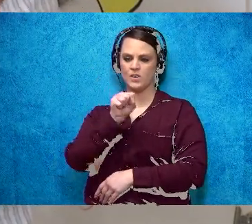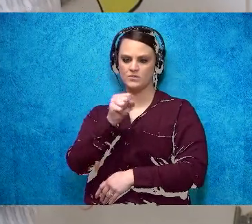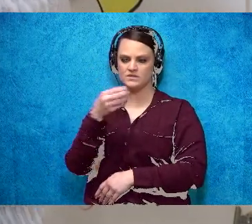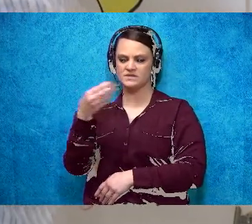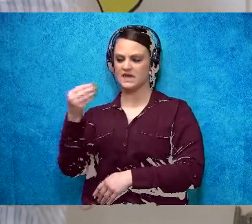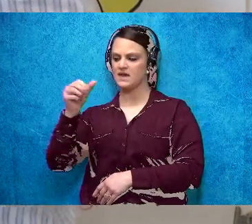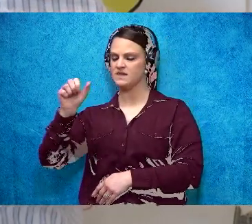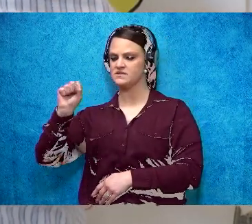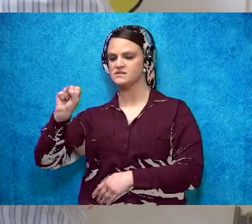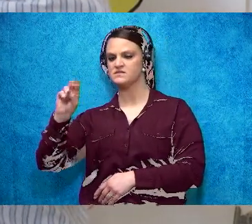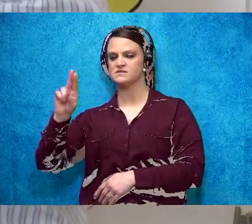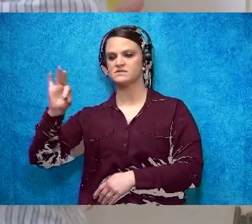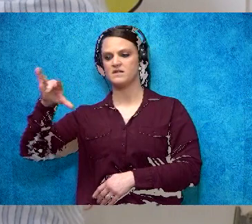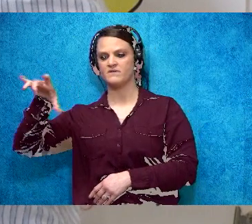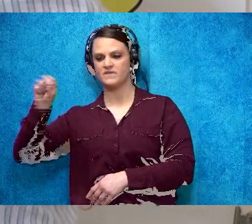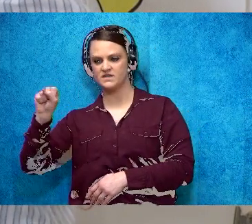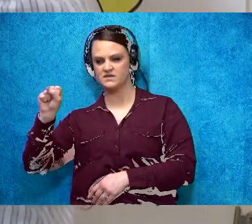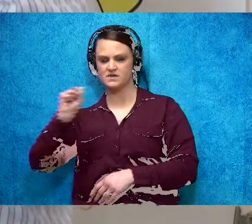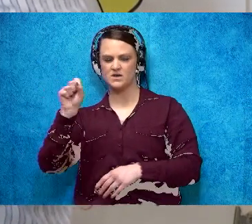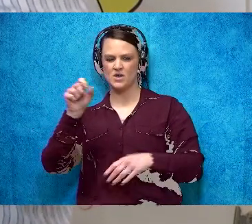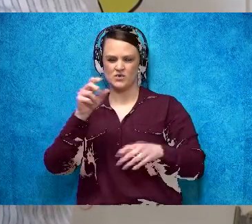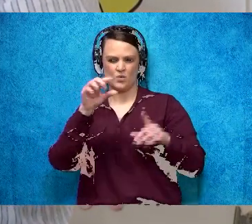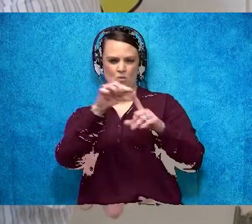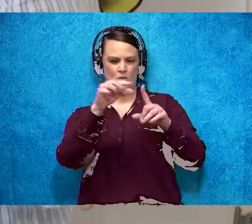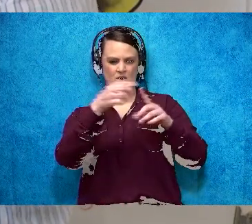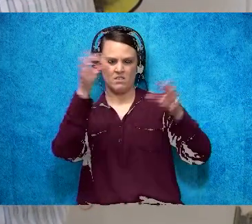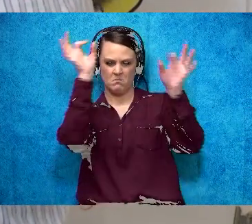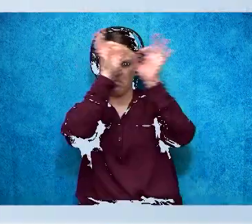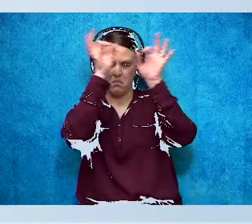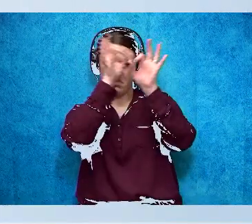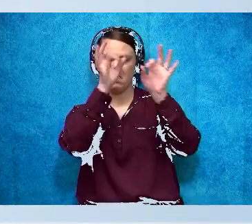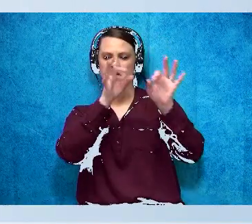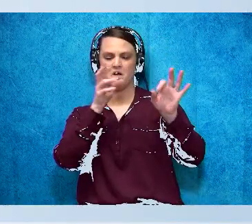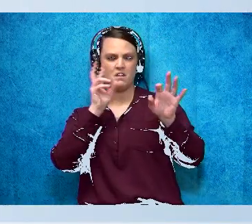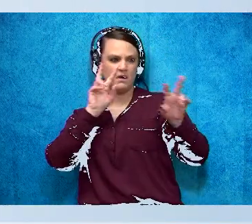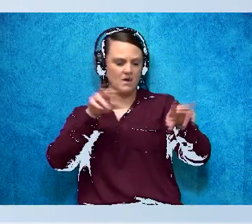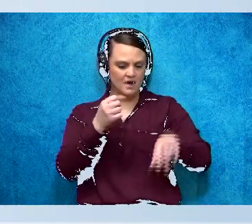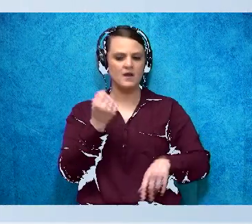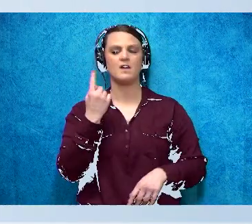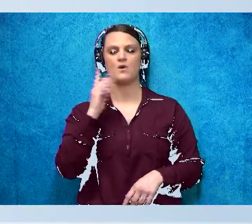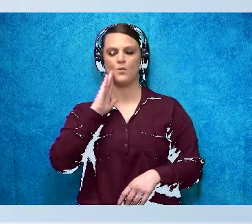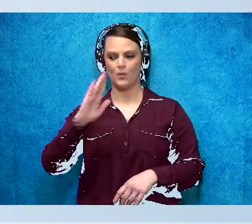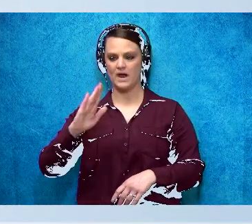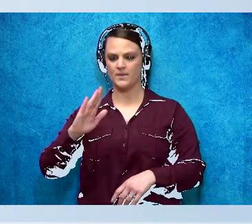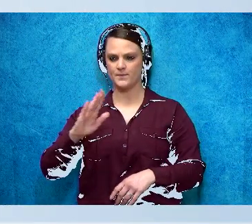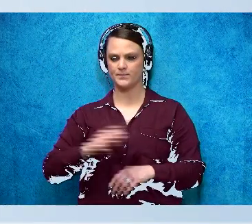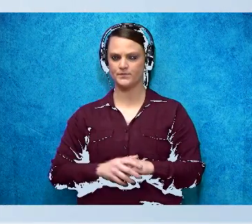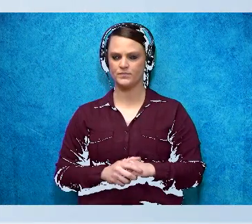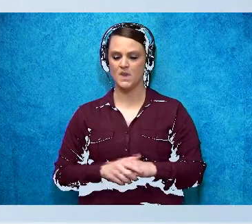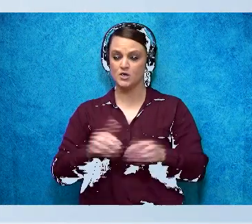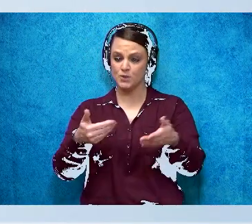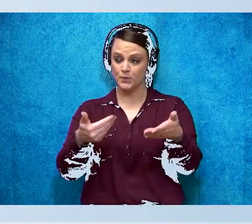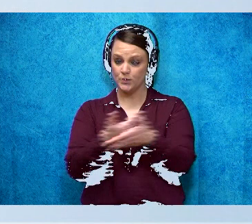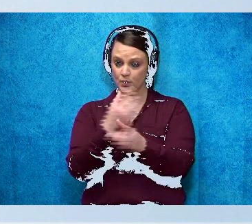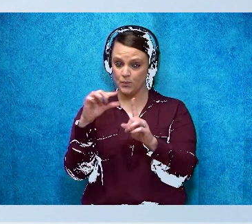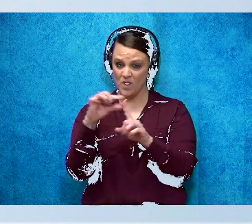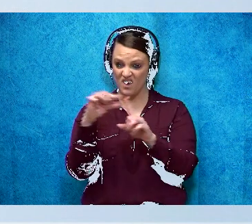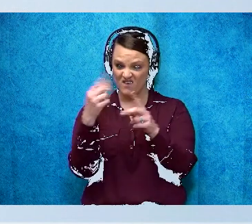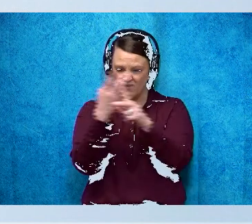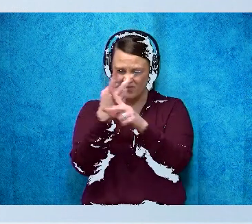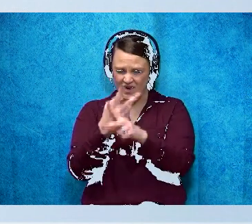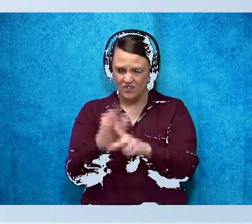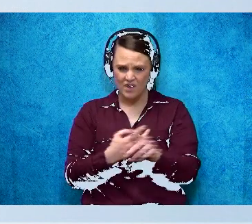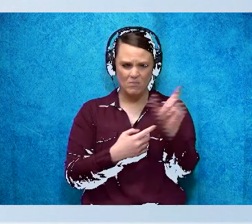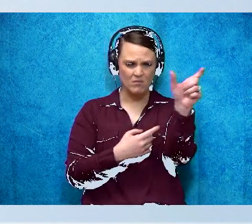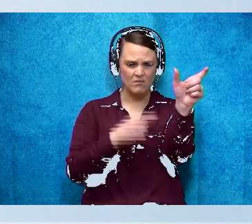accurately become familiar with unfamiliar multisyllabic words. How can we figure out a new word? By breaking it down